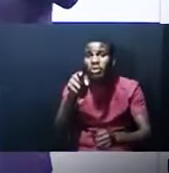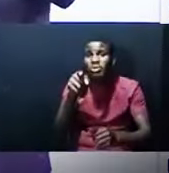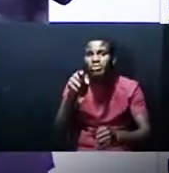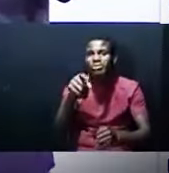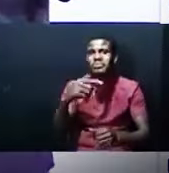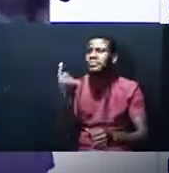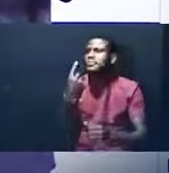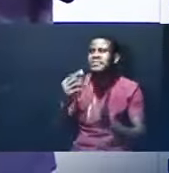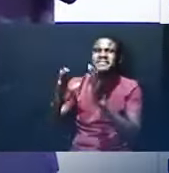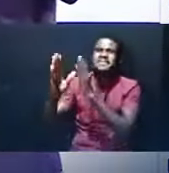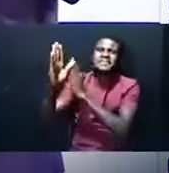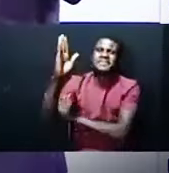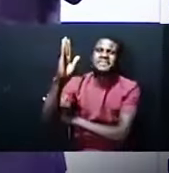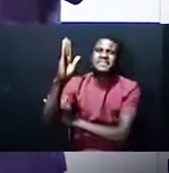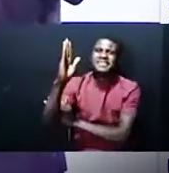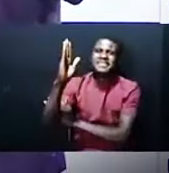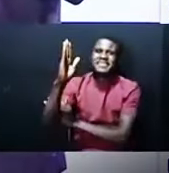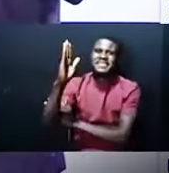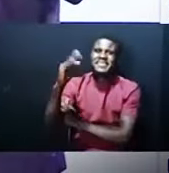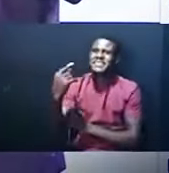it's only God